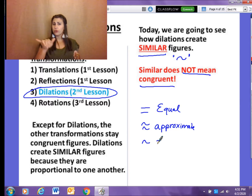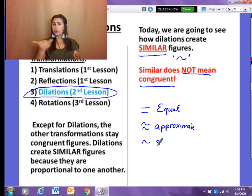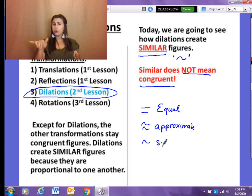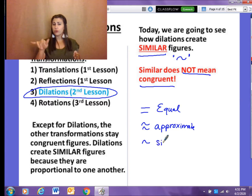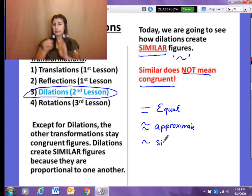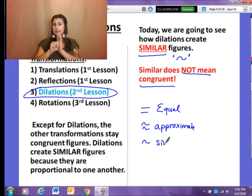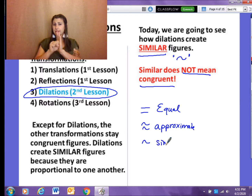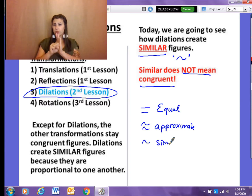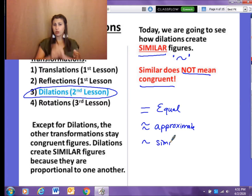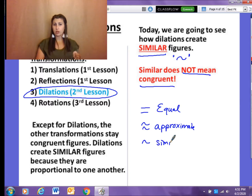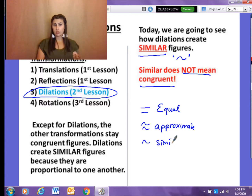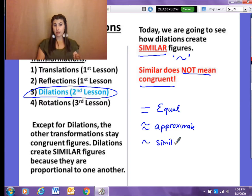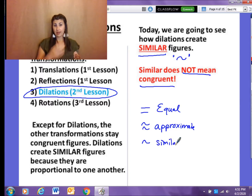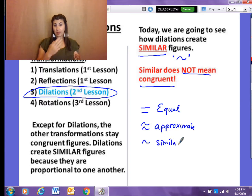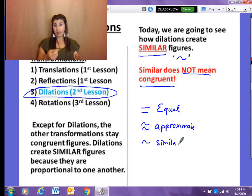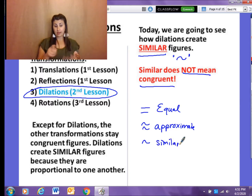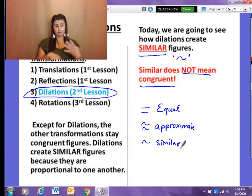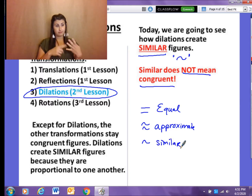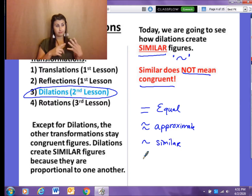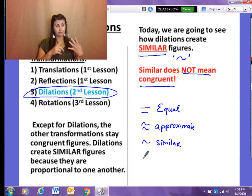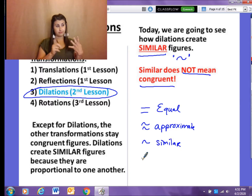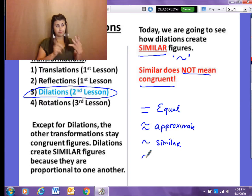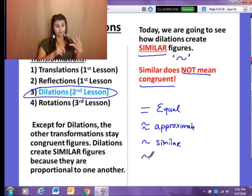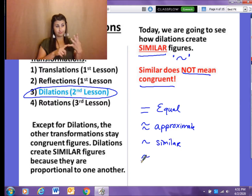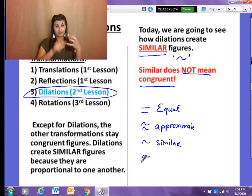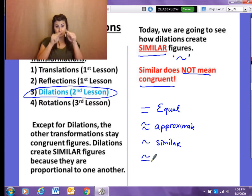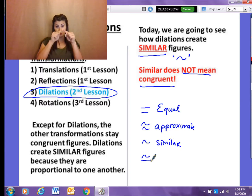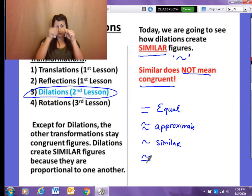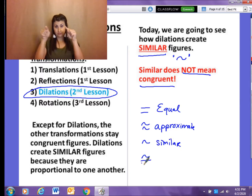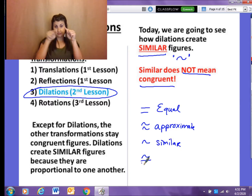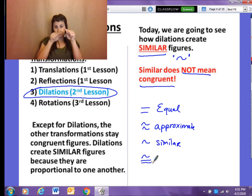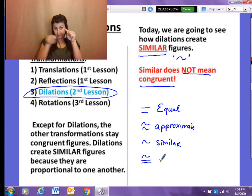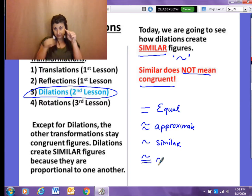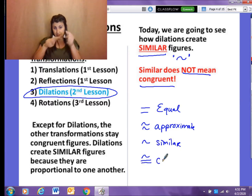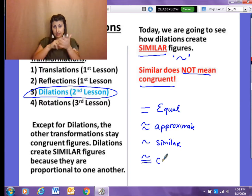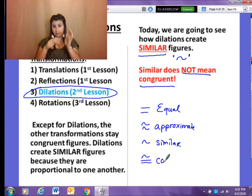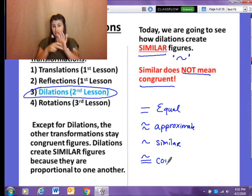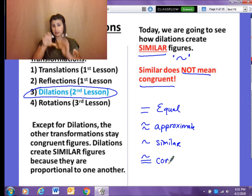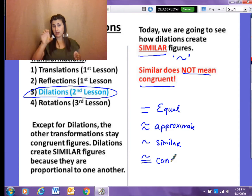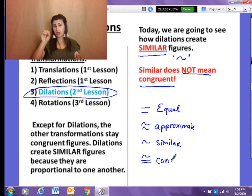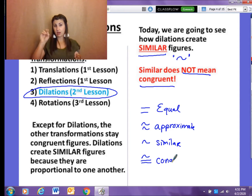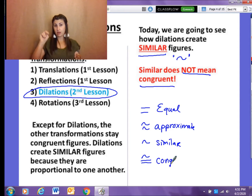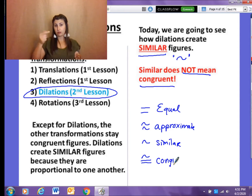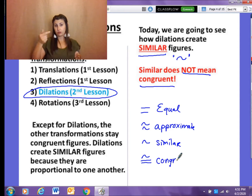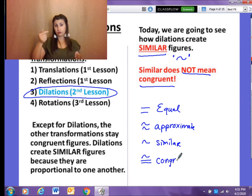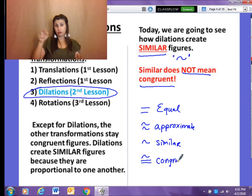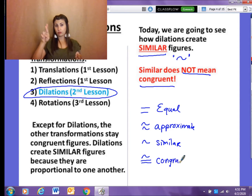This is the similar symbol. And this is congruent.